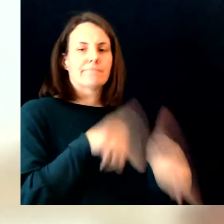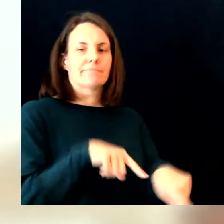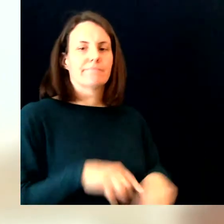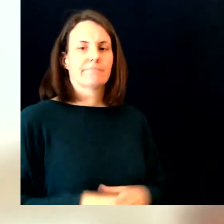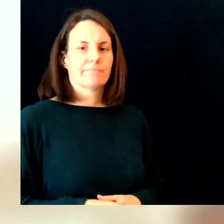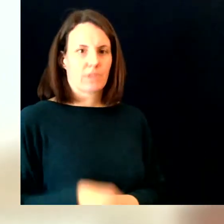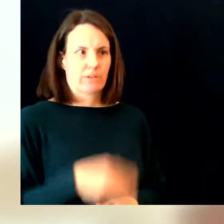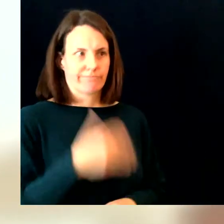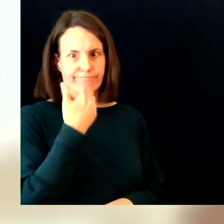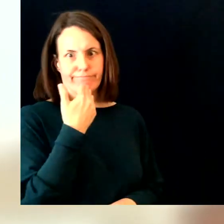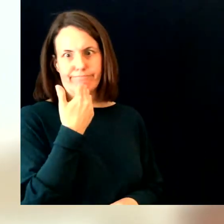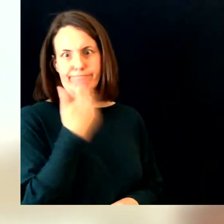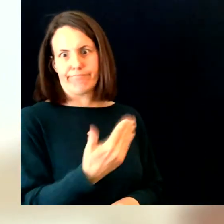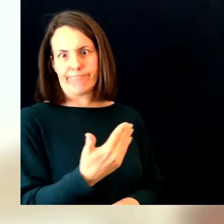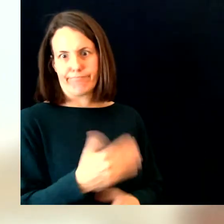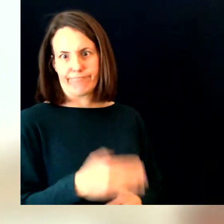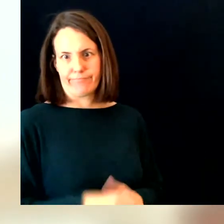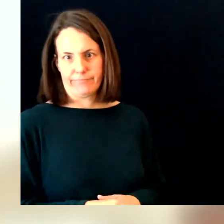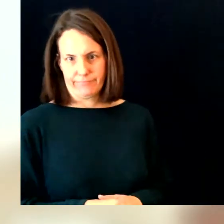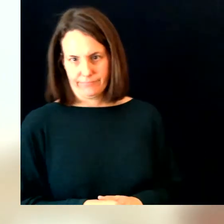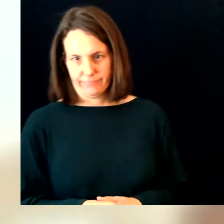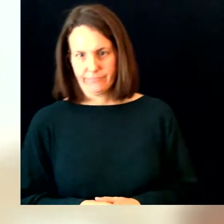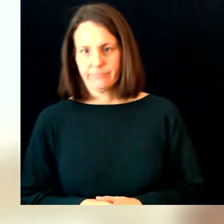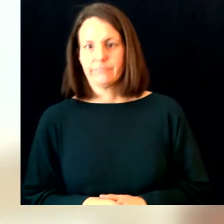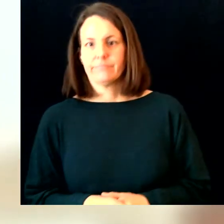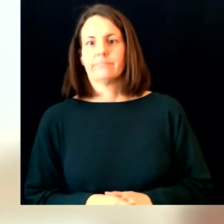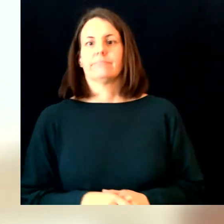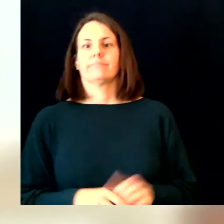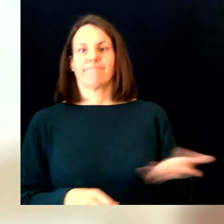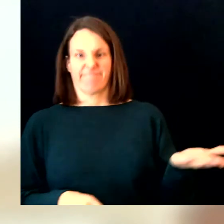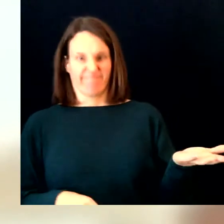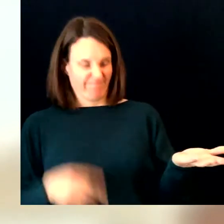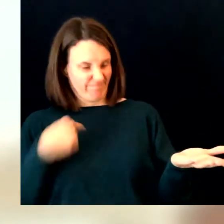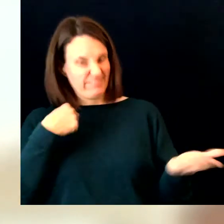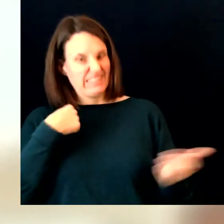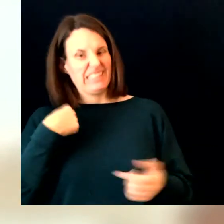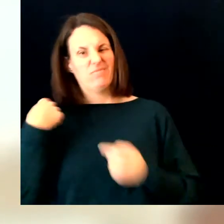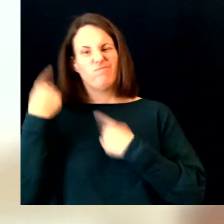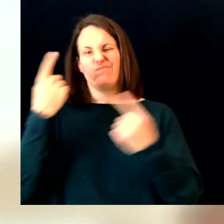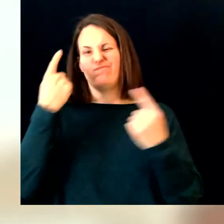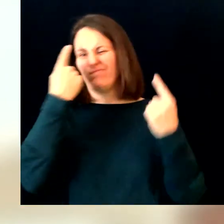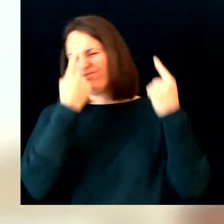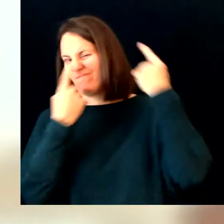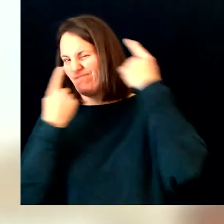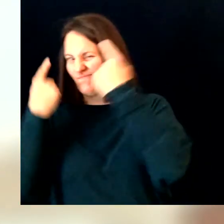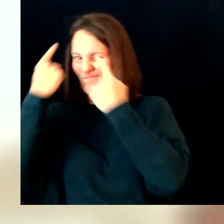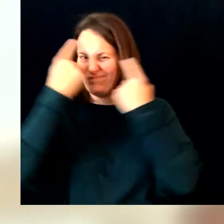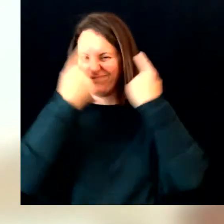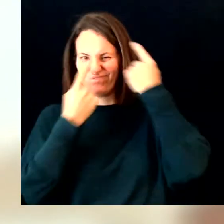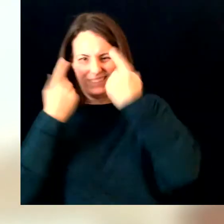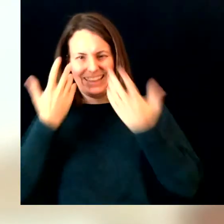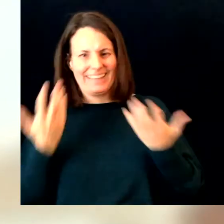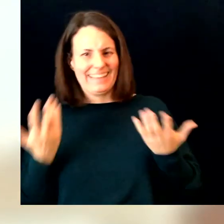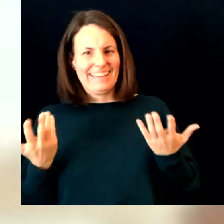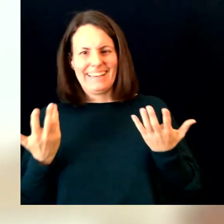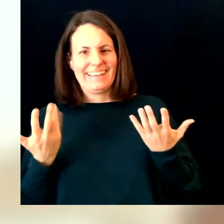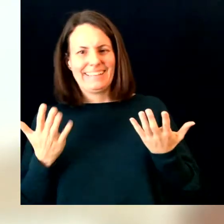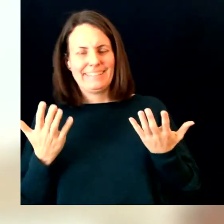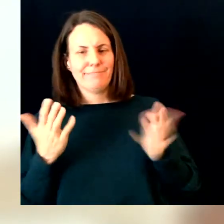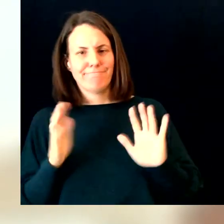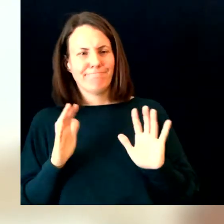the answer, but can highlight some of the considerations that go into what might determine what it looks like in the